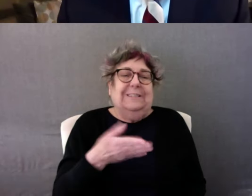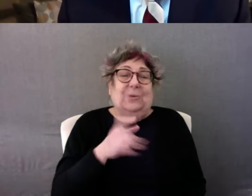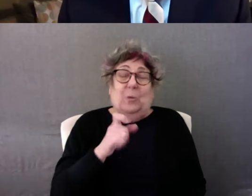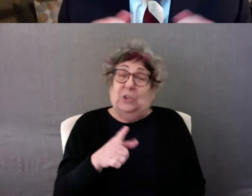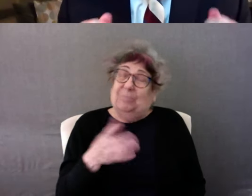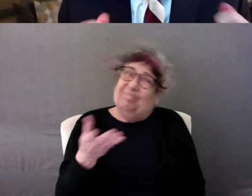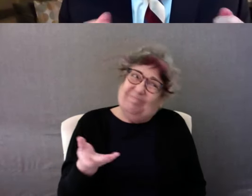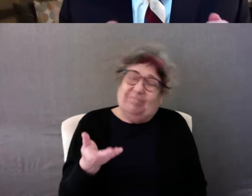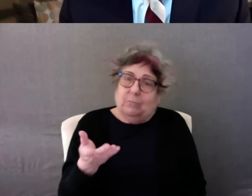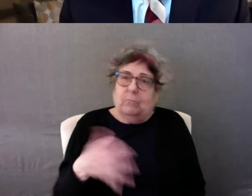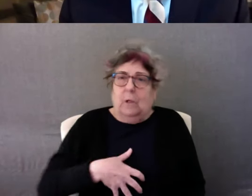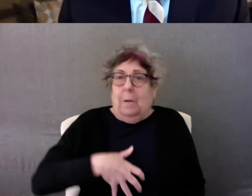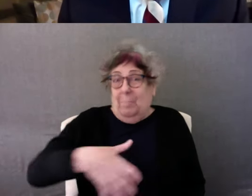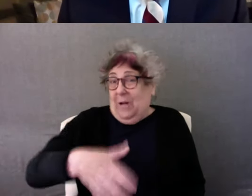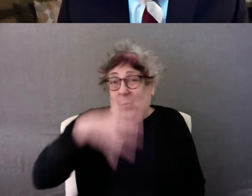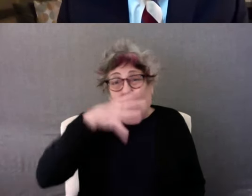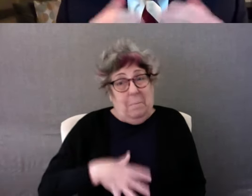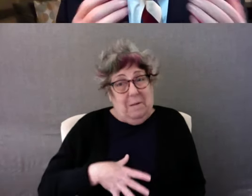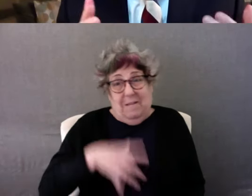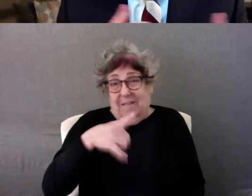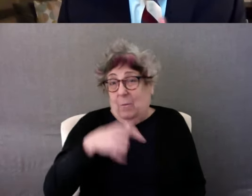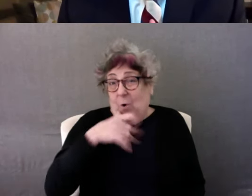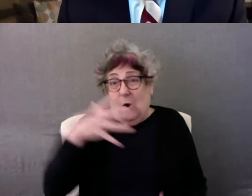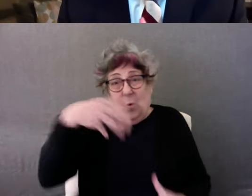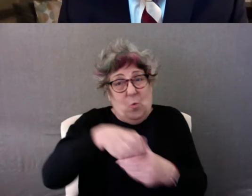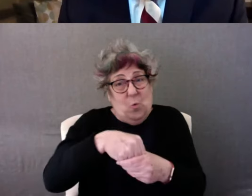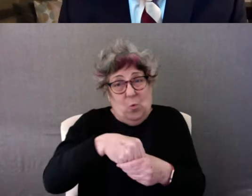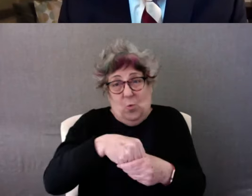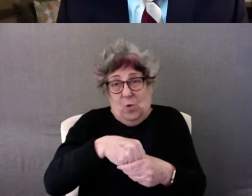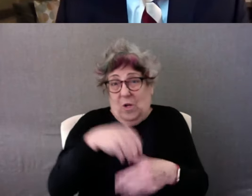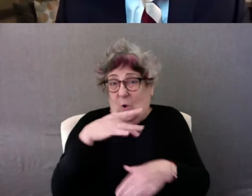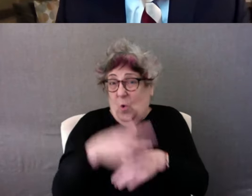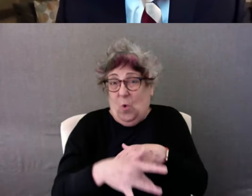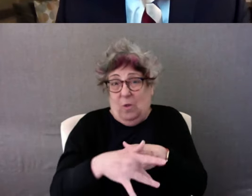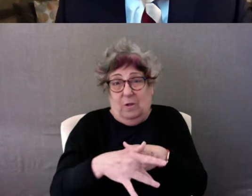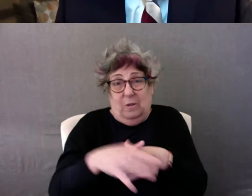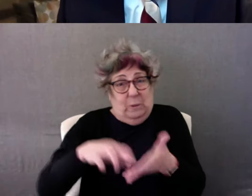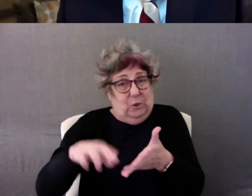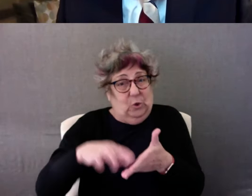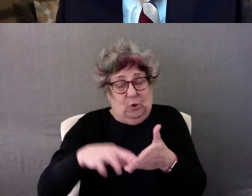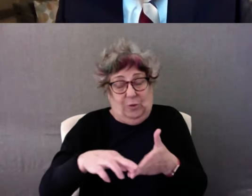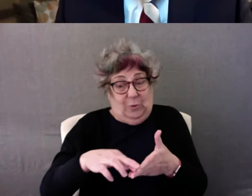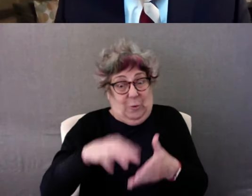pregnant women, for example, weren't included in the earlier studies, so we don't exactly know the answer to that.